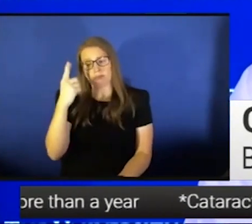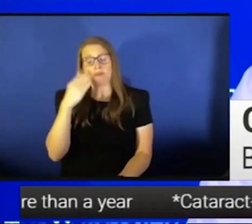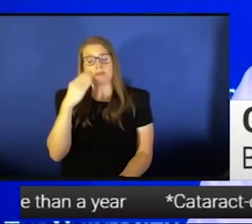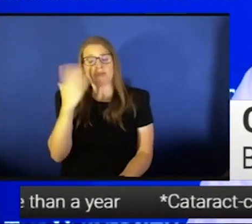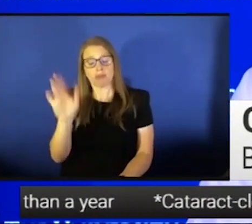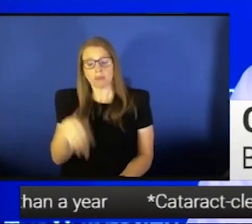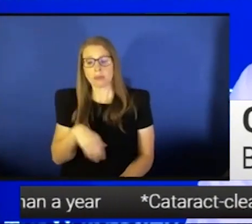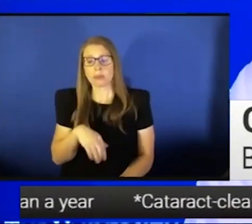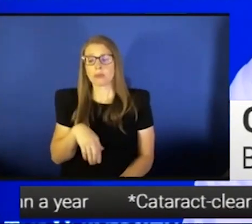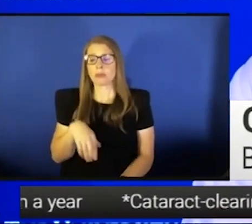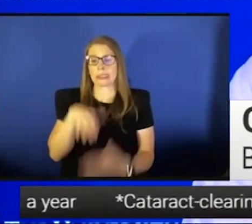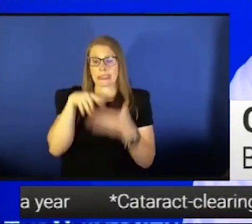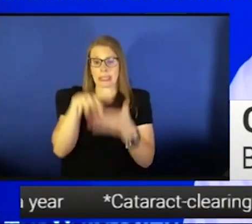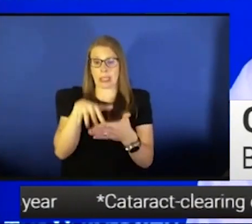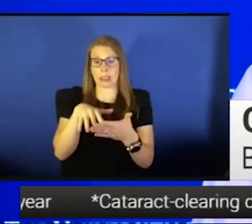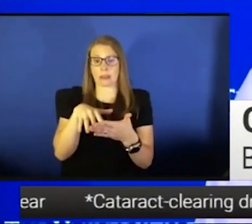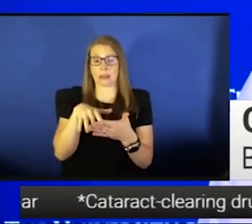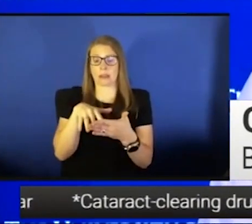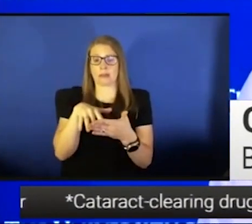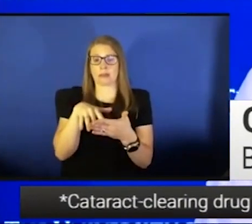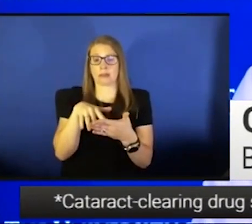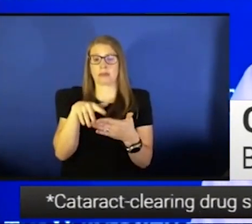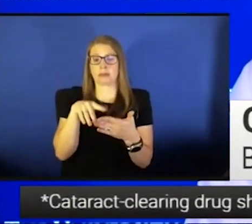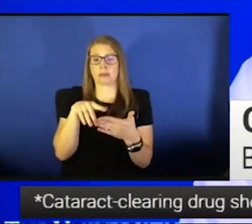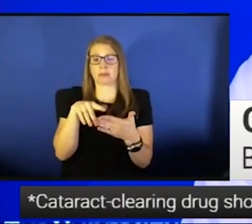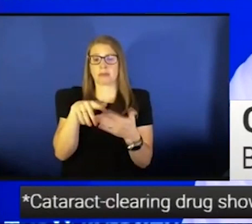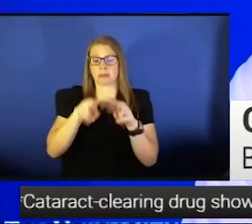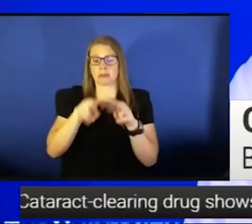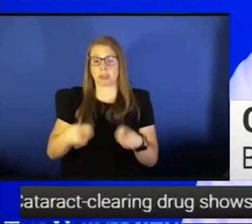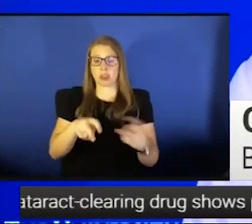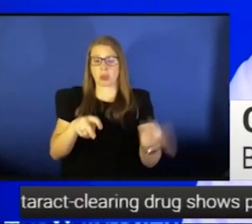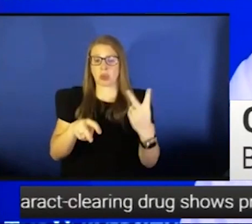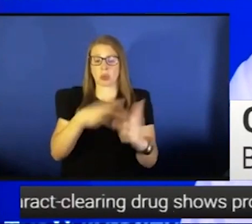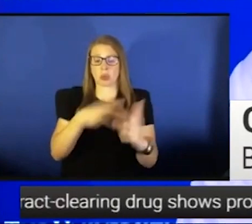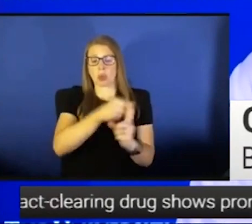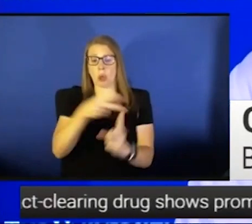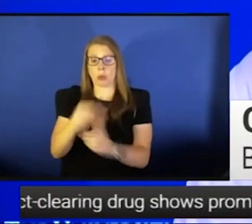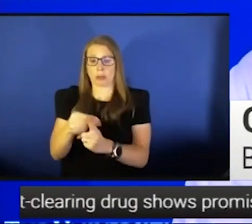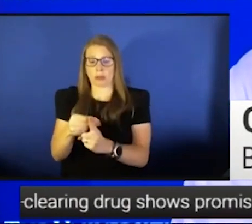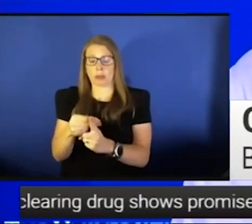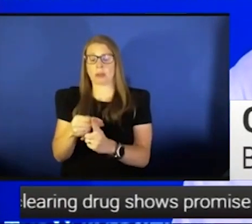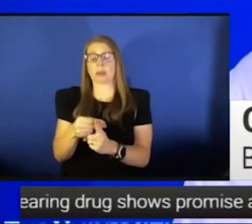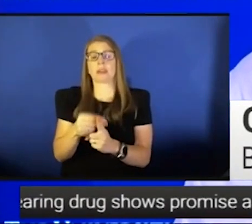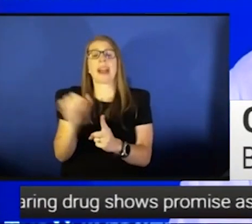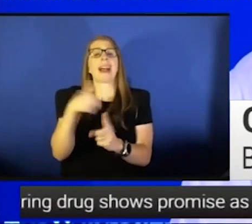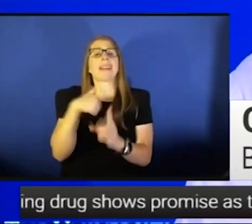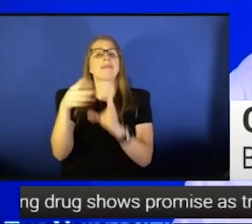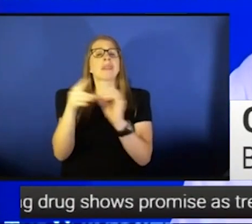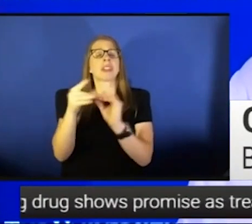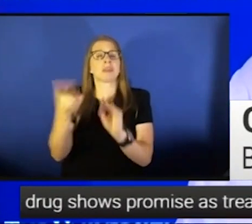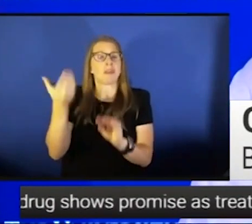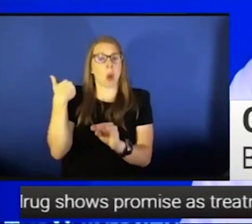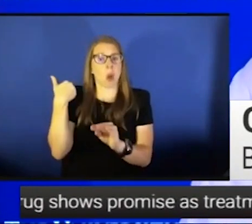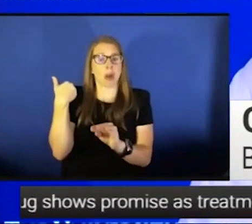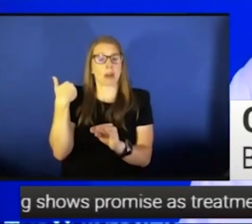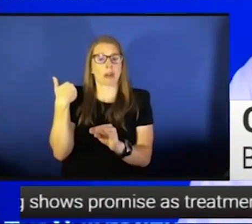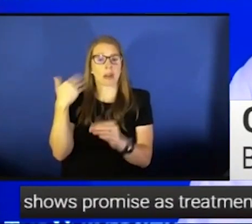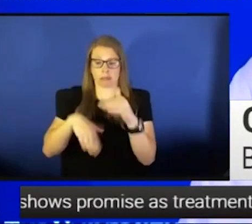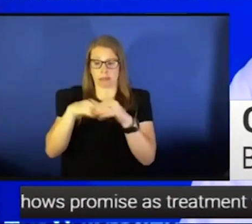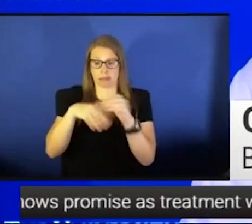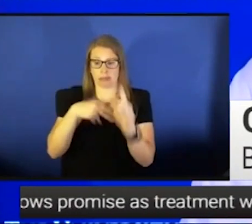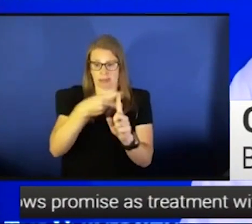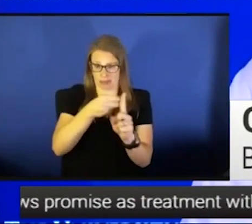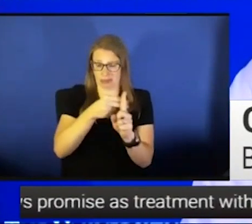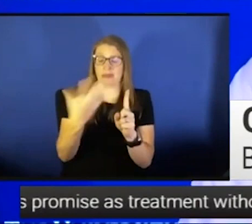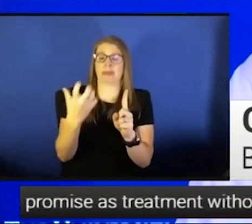done, it was a retrospective study. They really looked at only 2 doses. As I said before, about 5 minutes ago, we are looking at optimizing